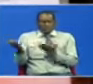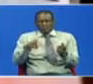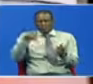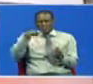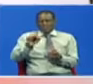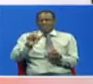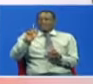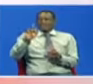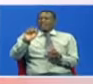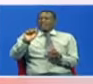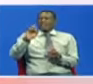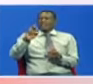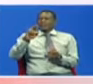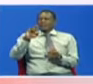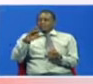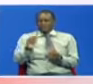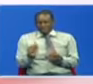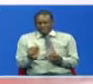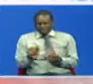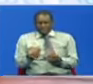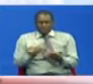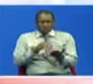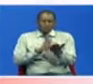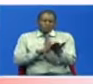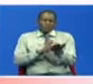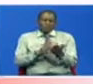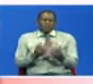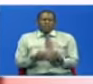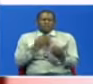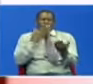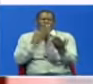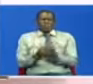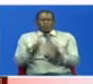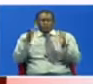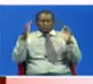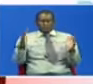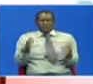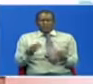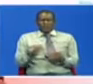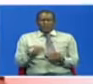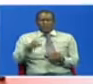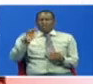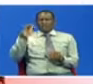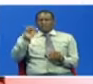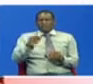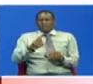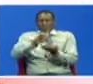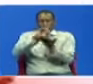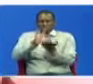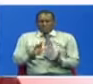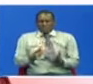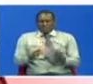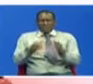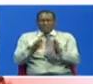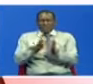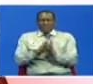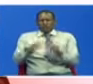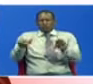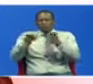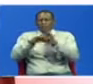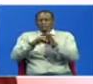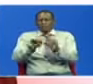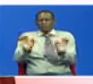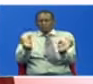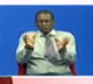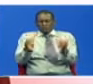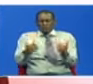to make his remarks. Thank you very much, Kas Daktari, and to the members of the press.